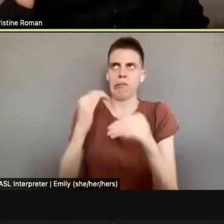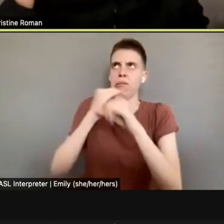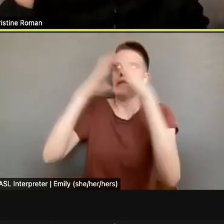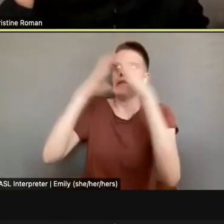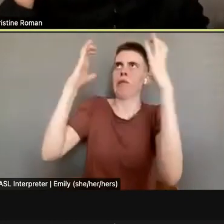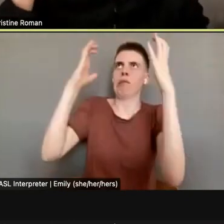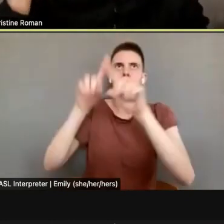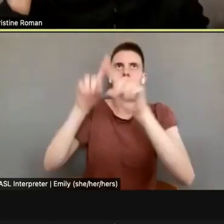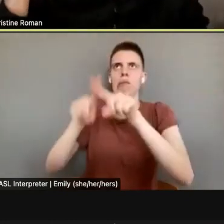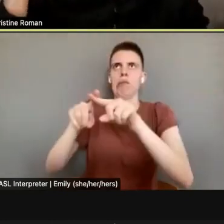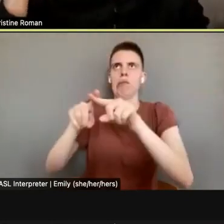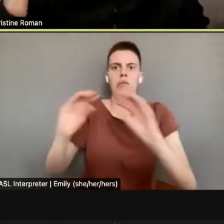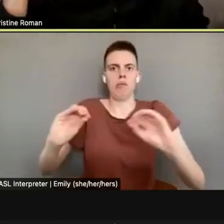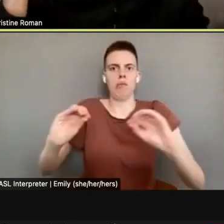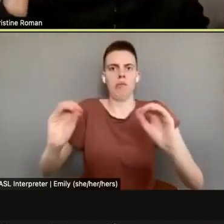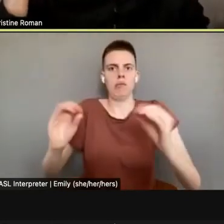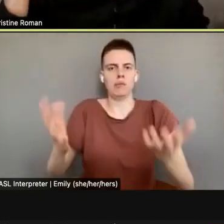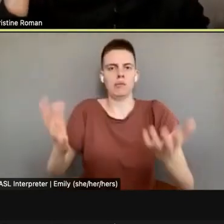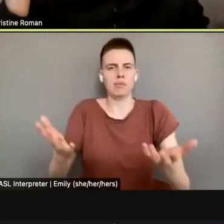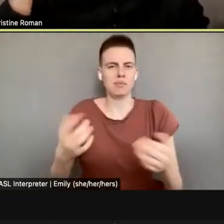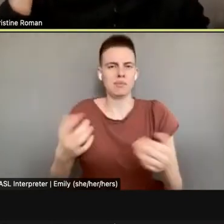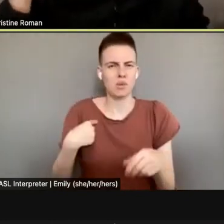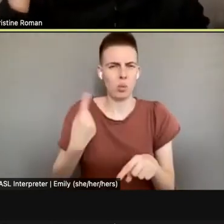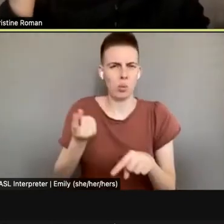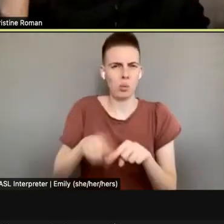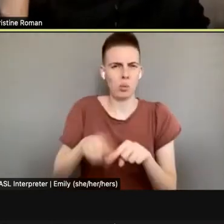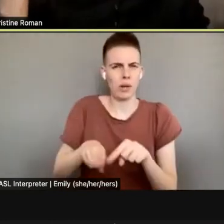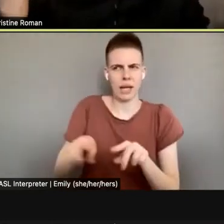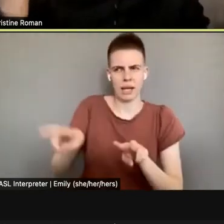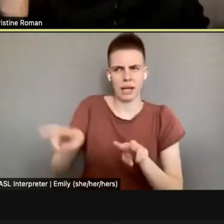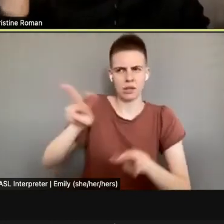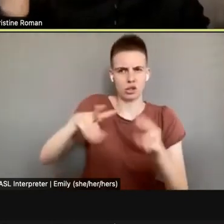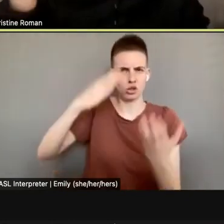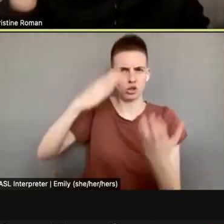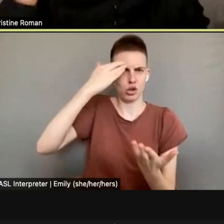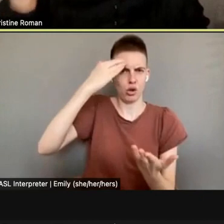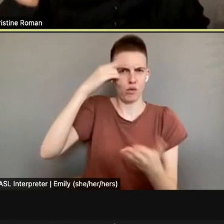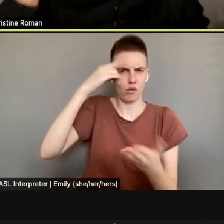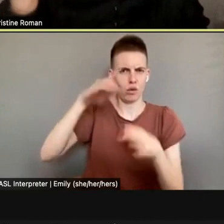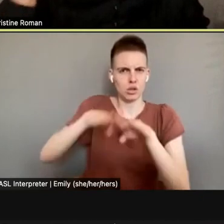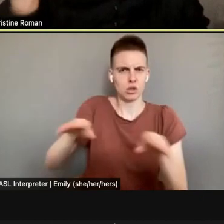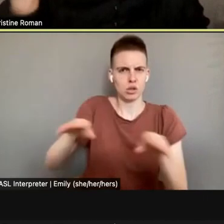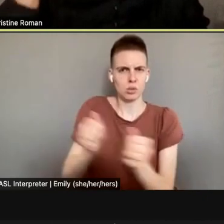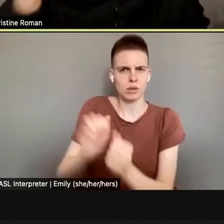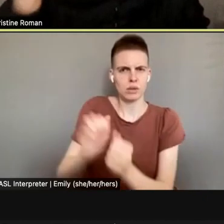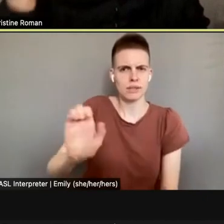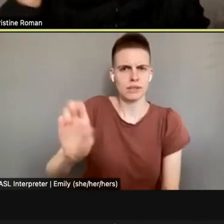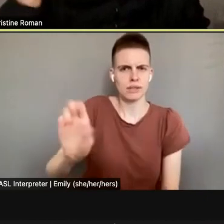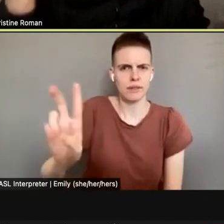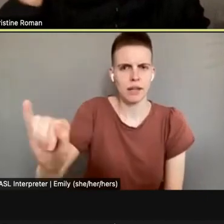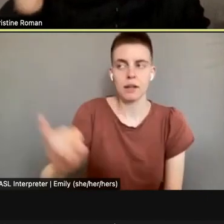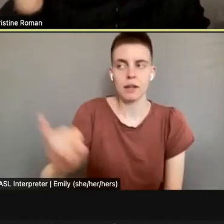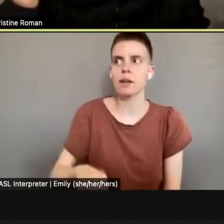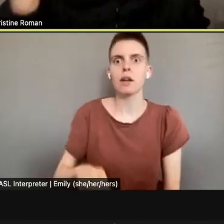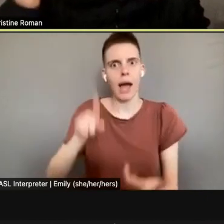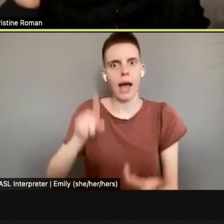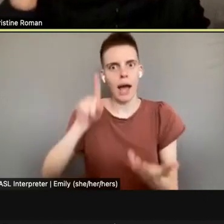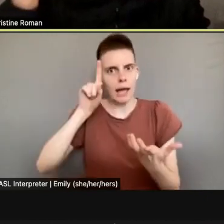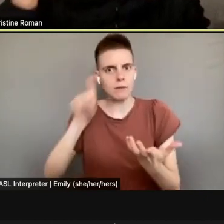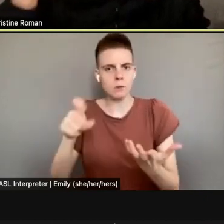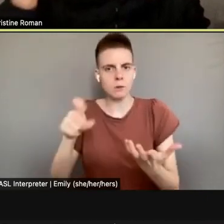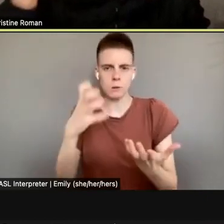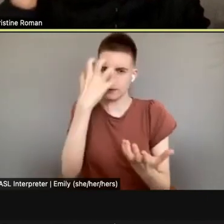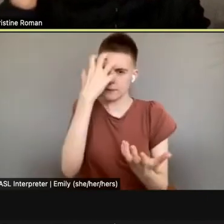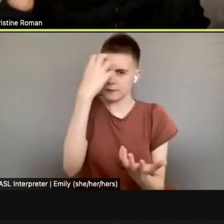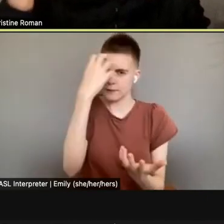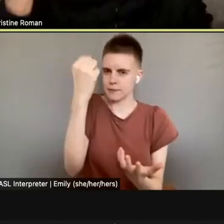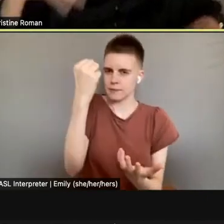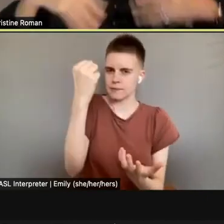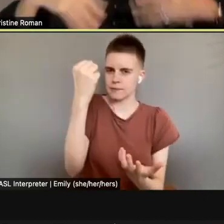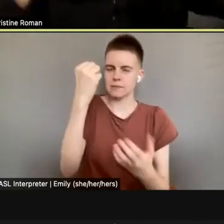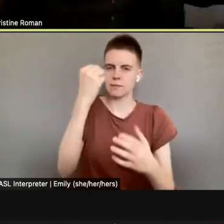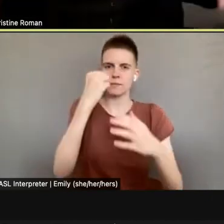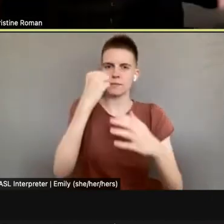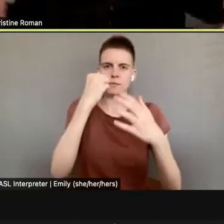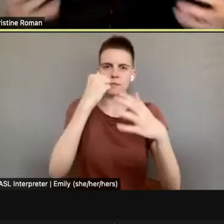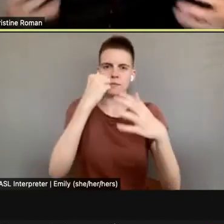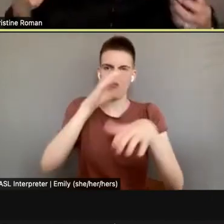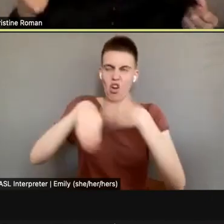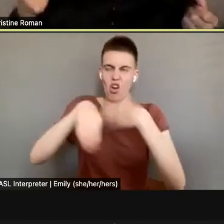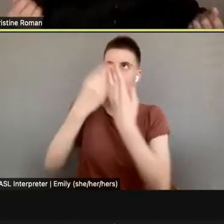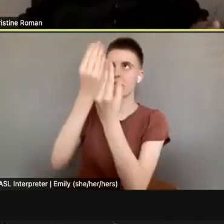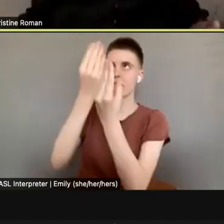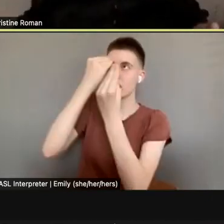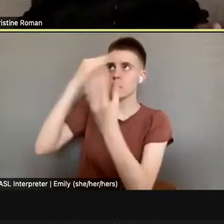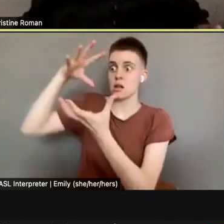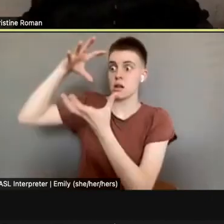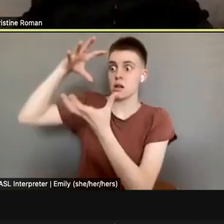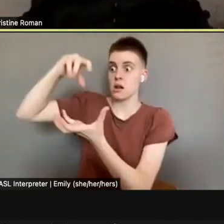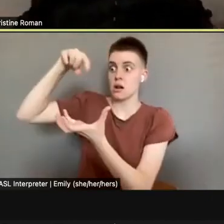judge that for a person who has CVI, because first you have to be able to store all of this visual imagery before you can play it